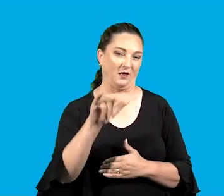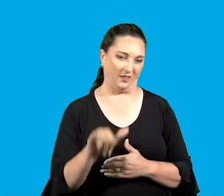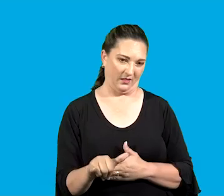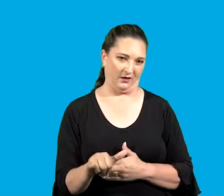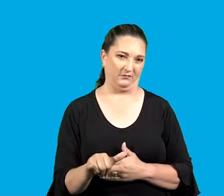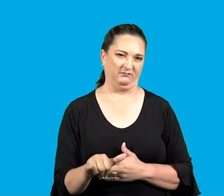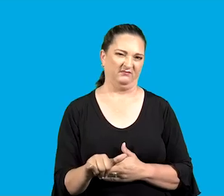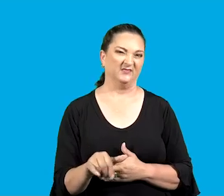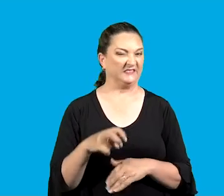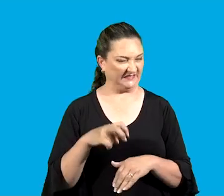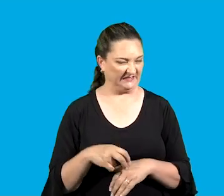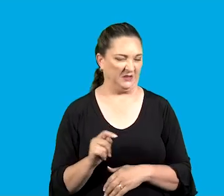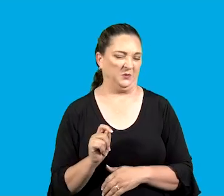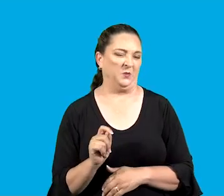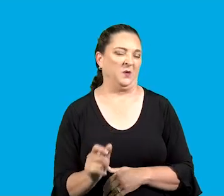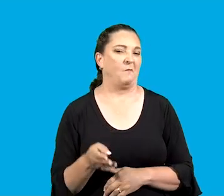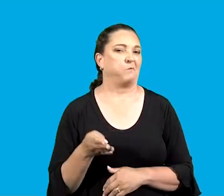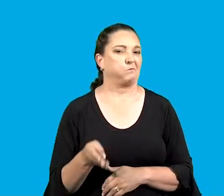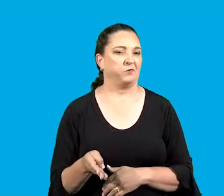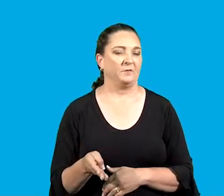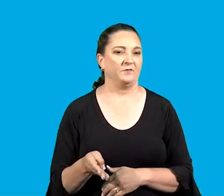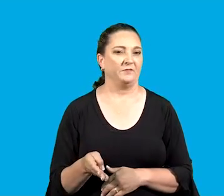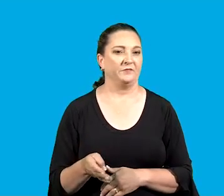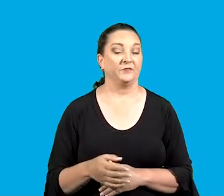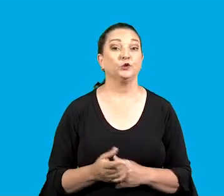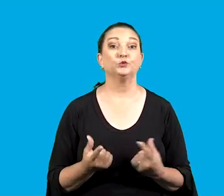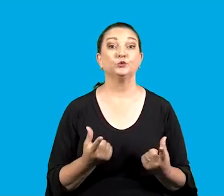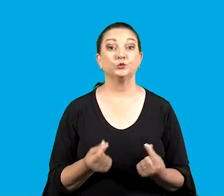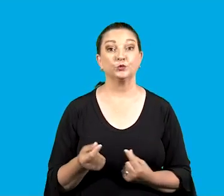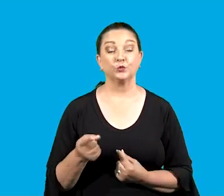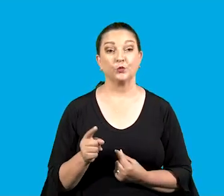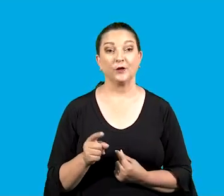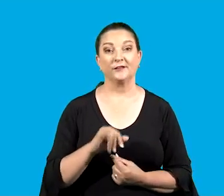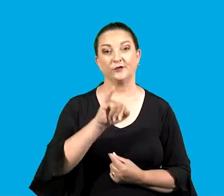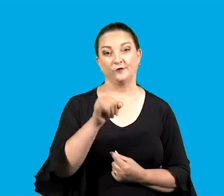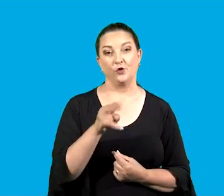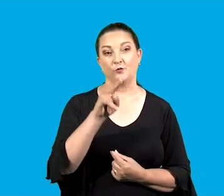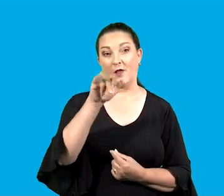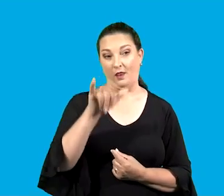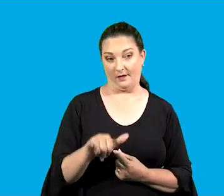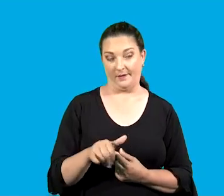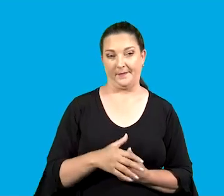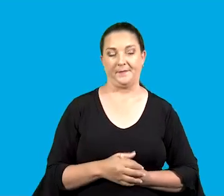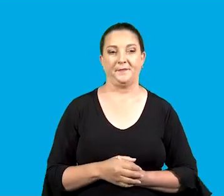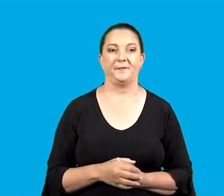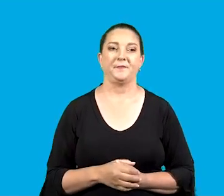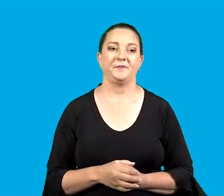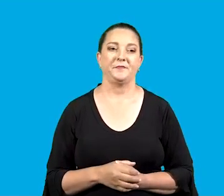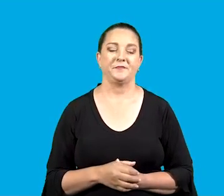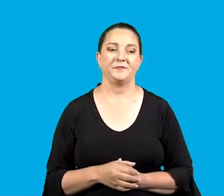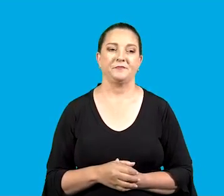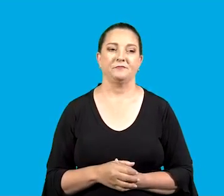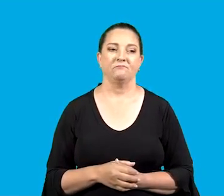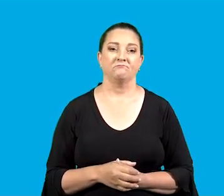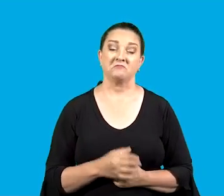That is what I'm required to do. We are doing for the month of July. So